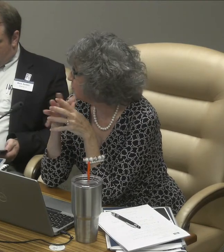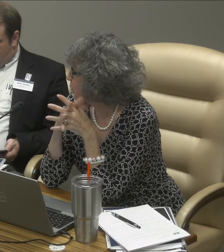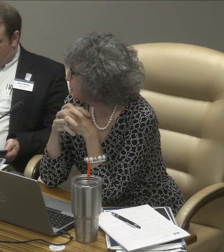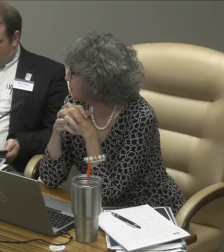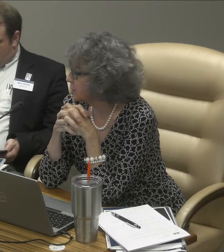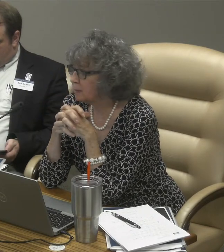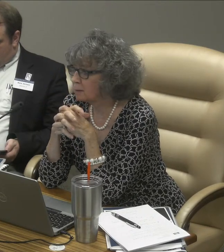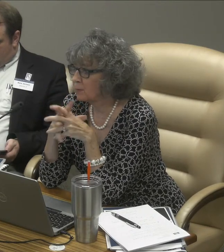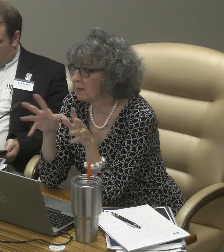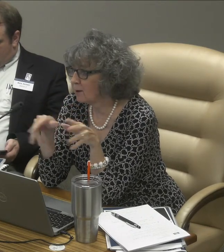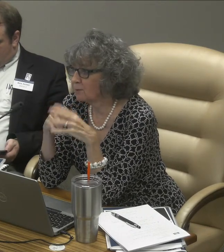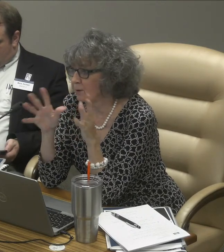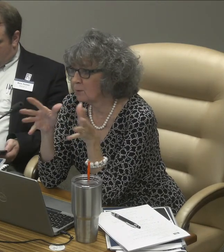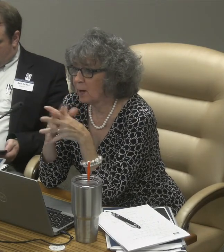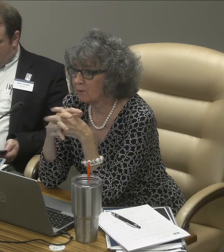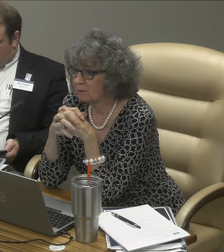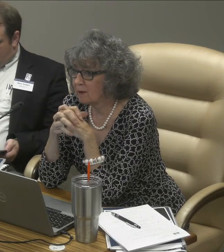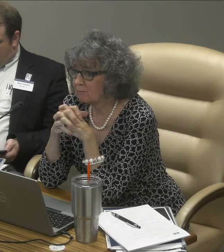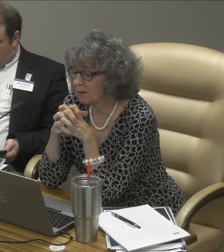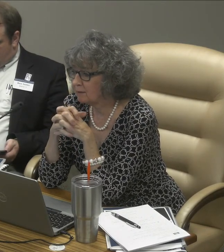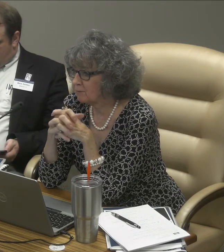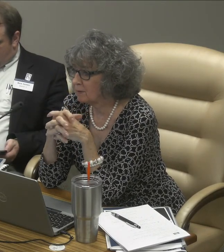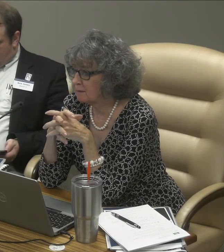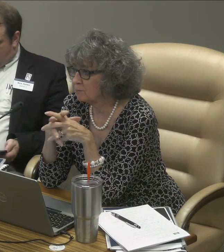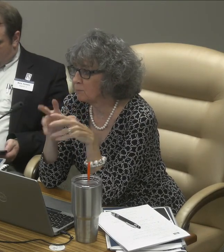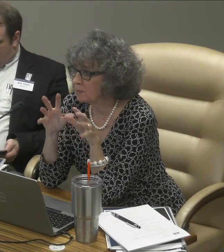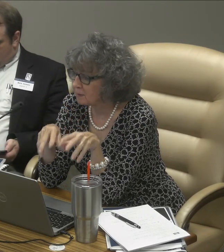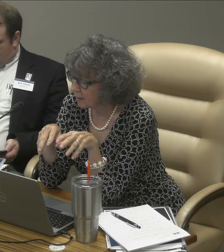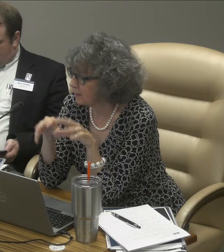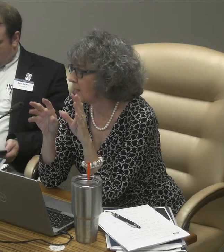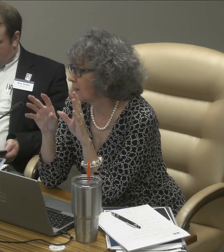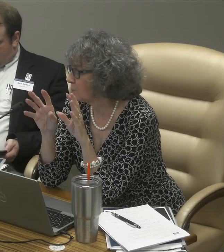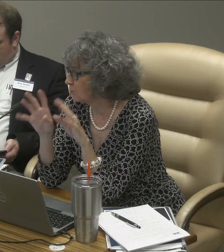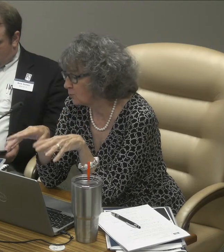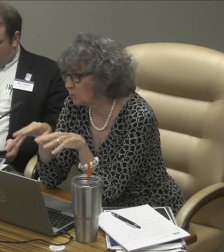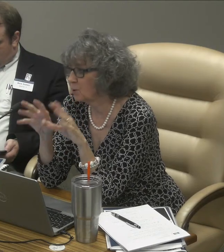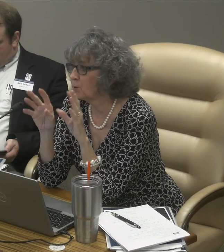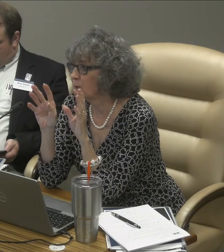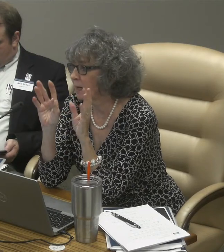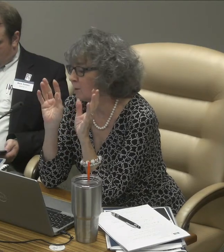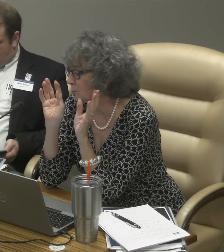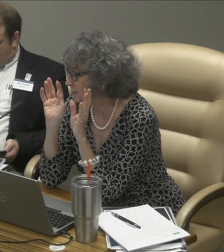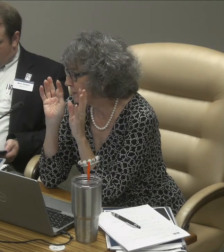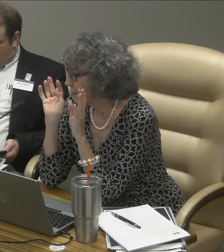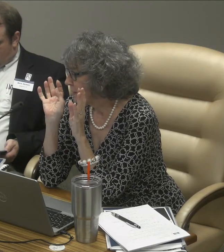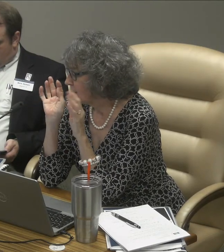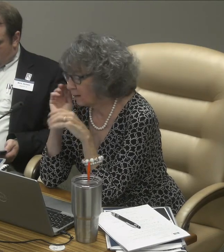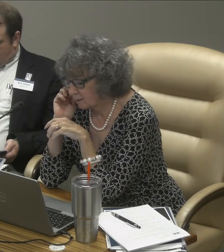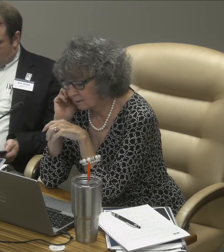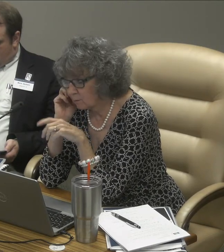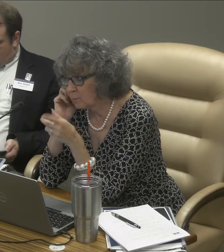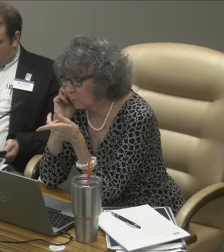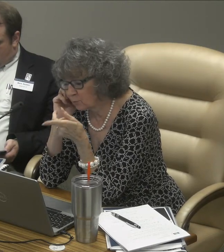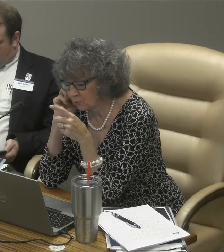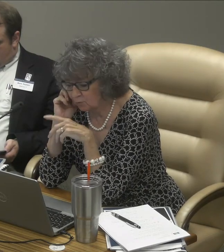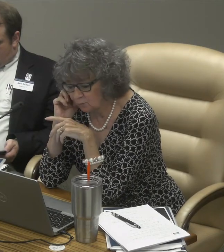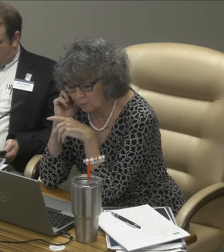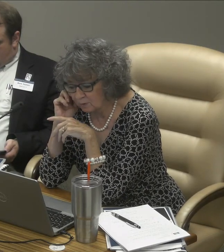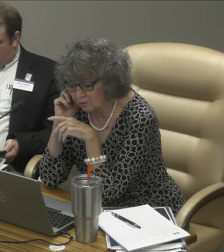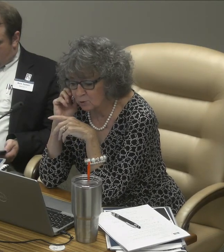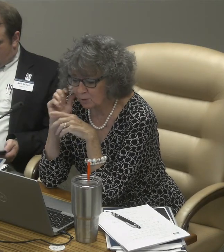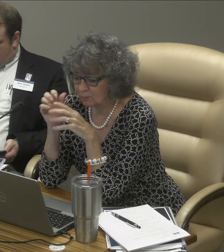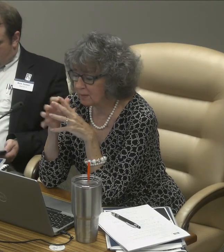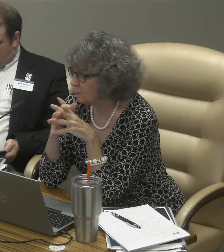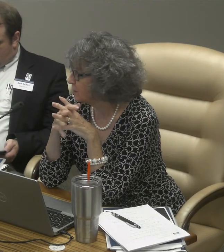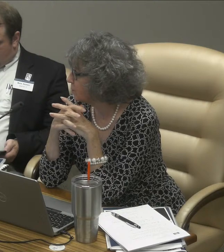our student voice committee's been out and about in a lot of activities and we've been to K Camp and stuco camp and and met with your